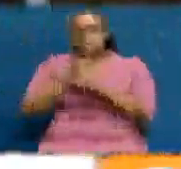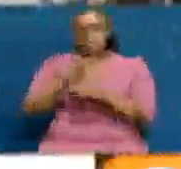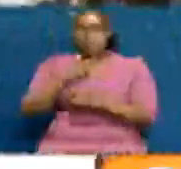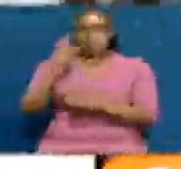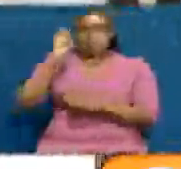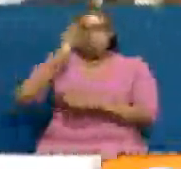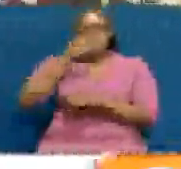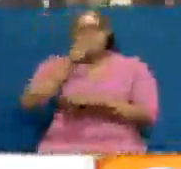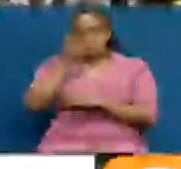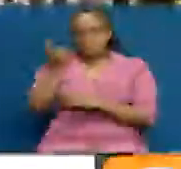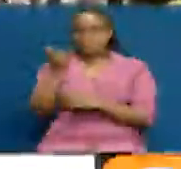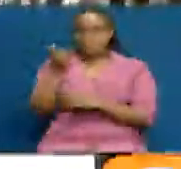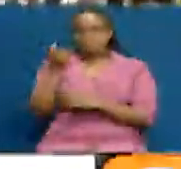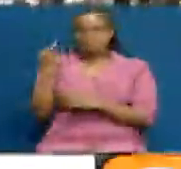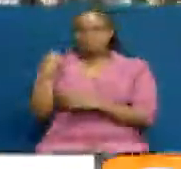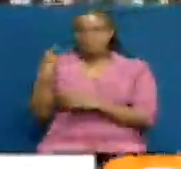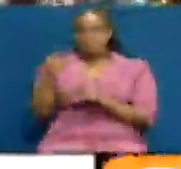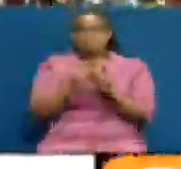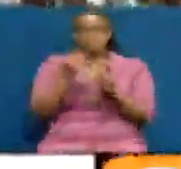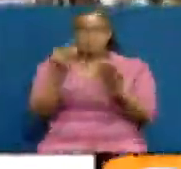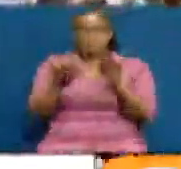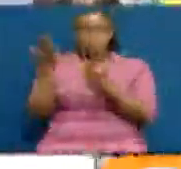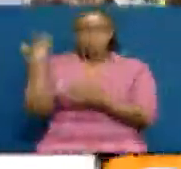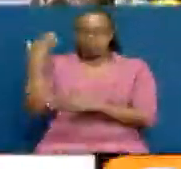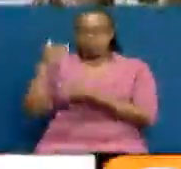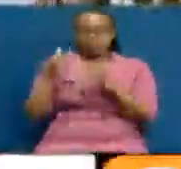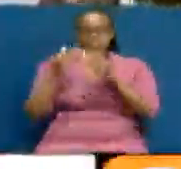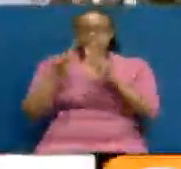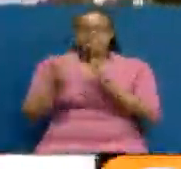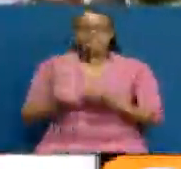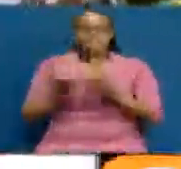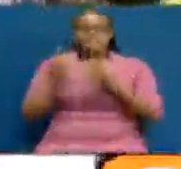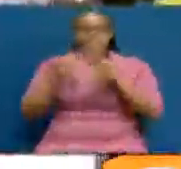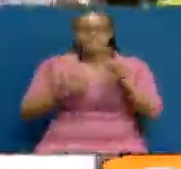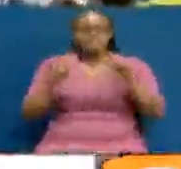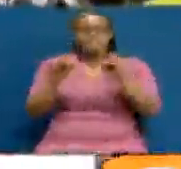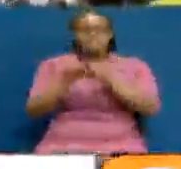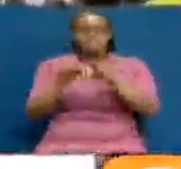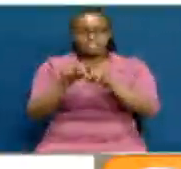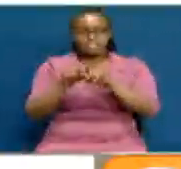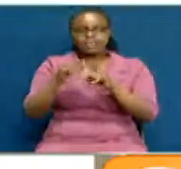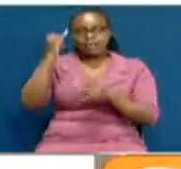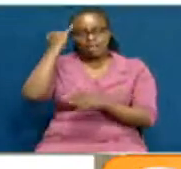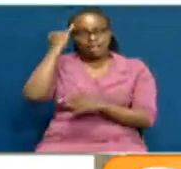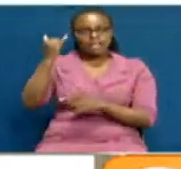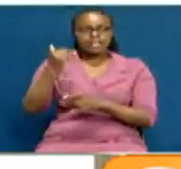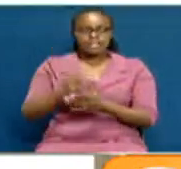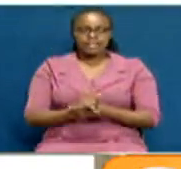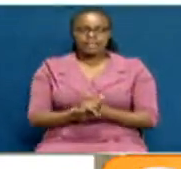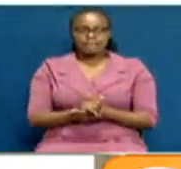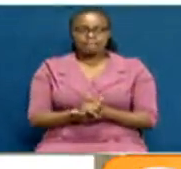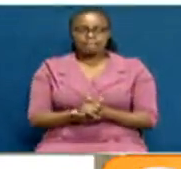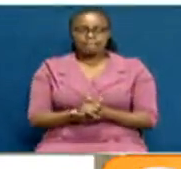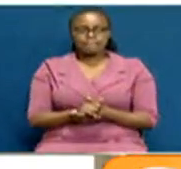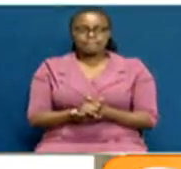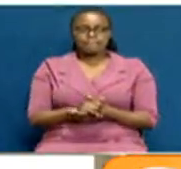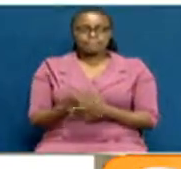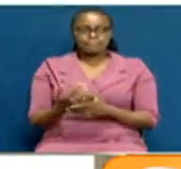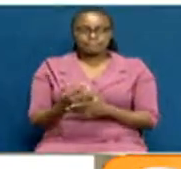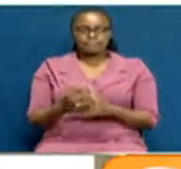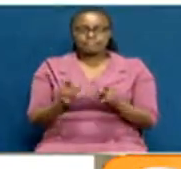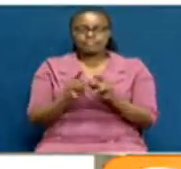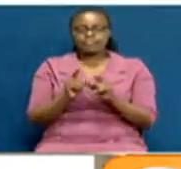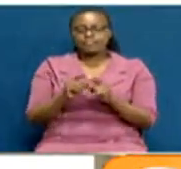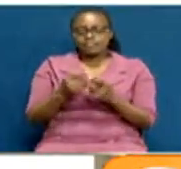get better numbers compared to the past, the leaders expressing similar sentiments. Tani 20 ya